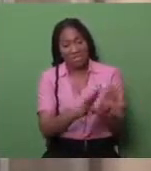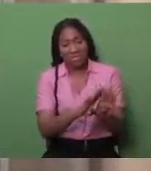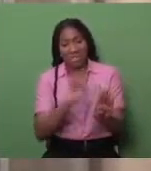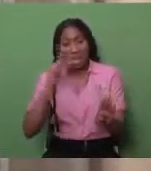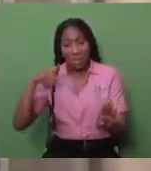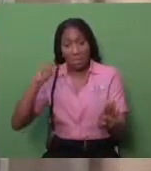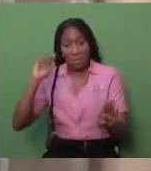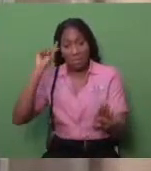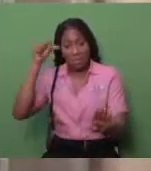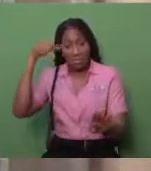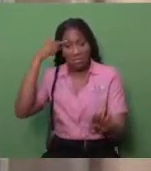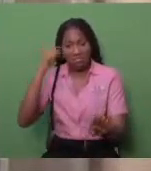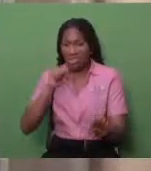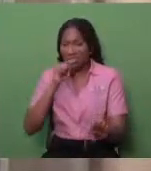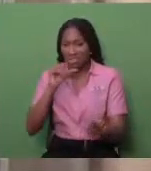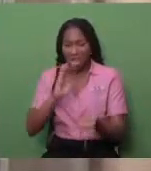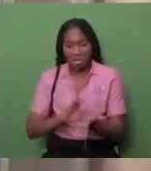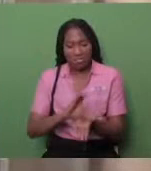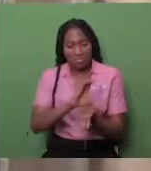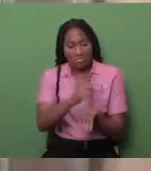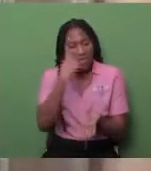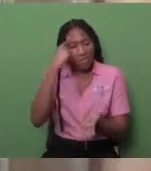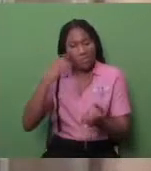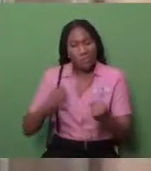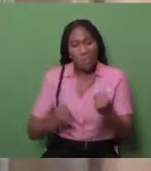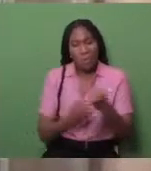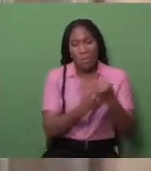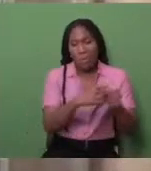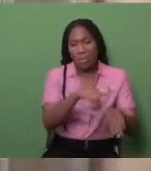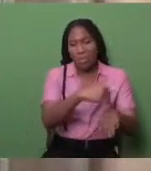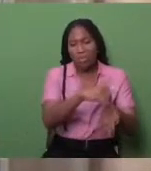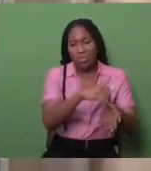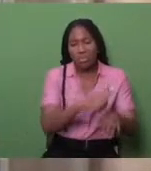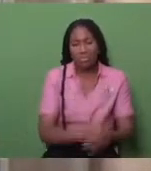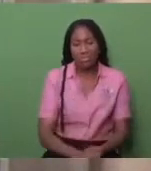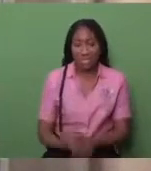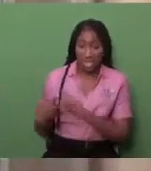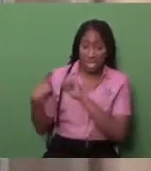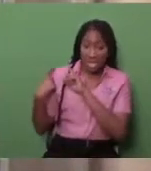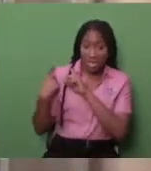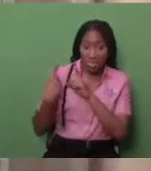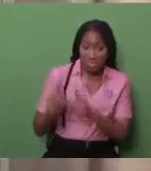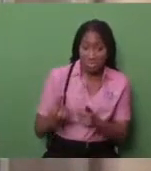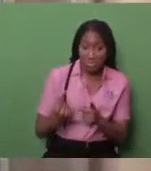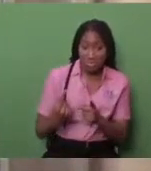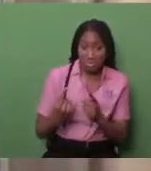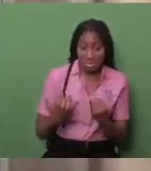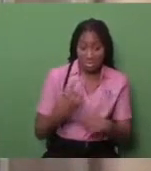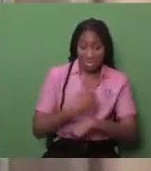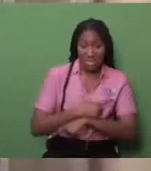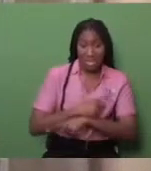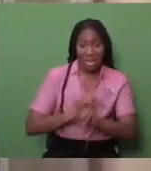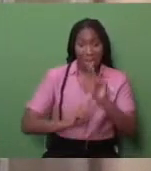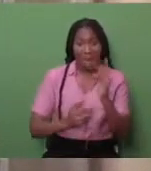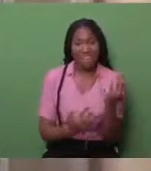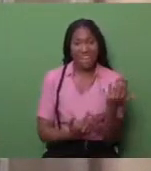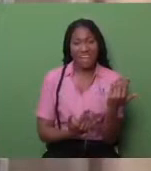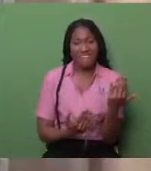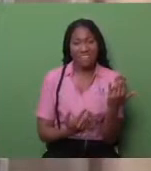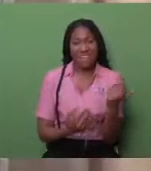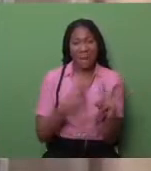into bolstering the sector since then. Up to today, citizens have to wait months for a CT scan or an